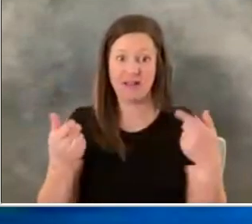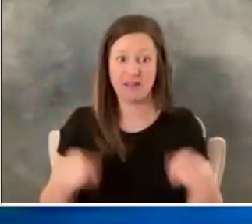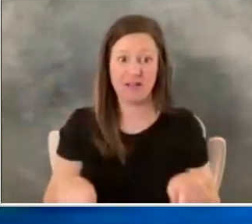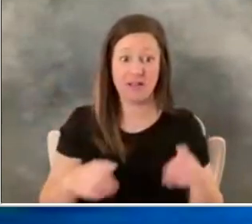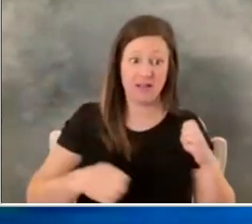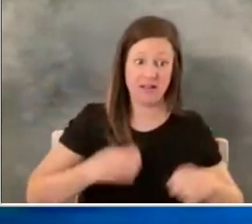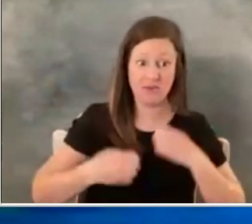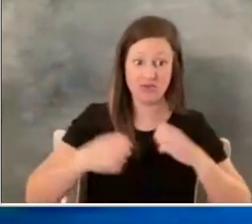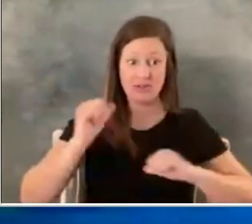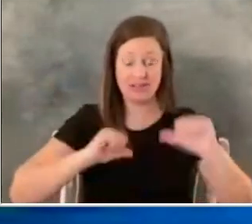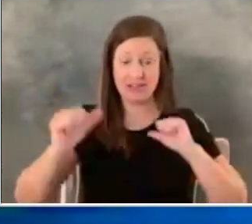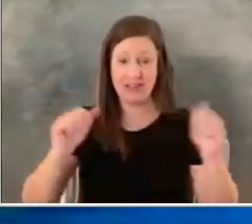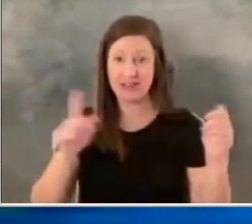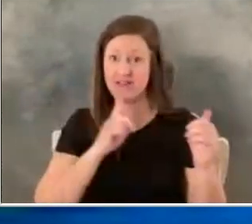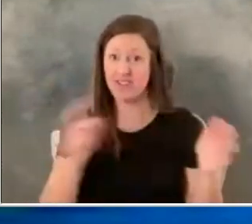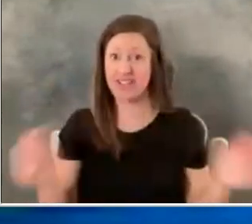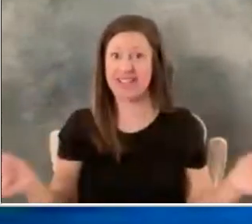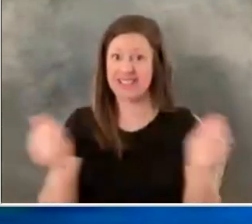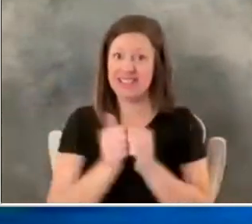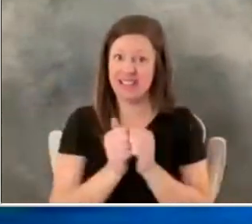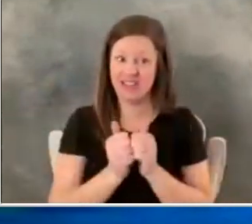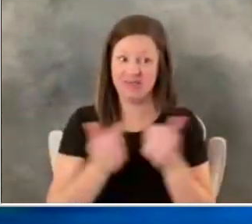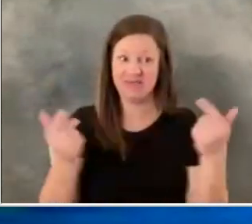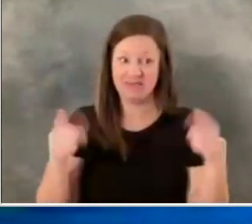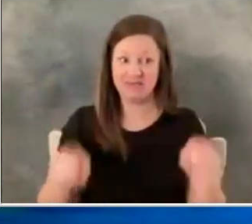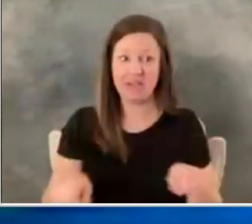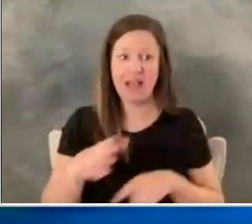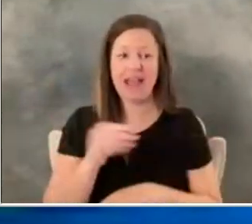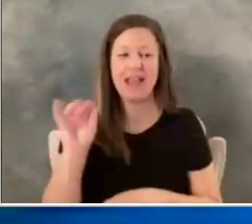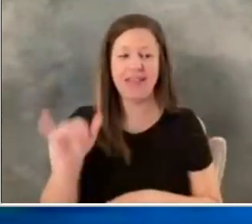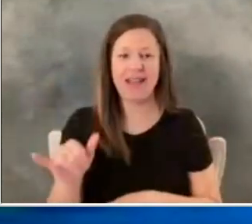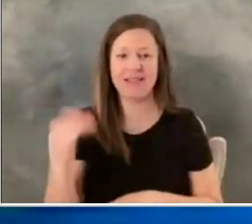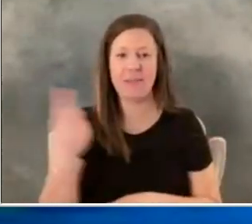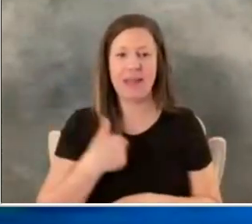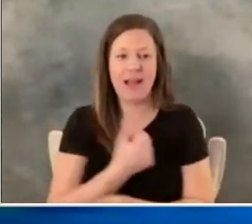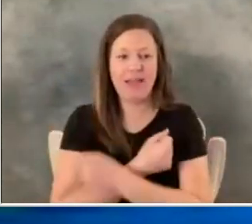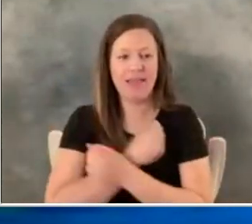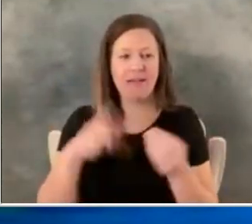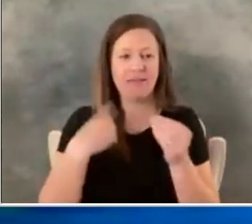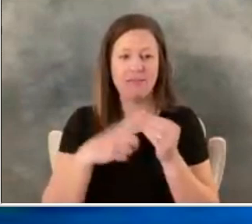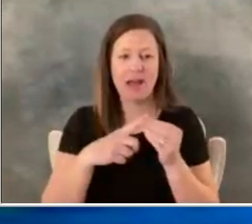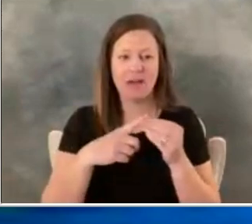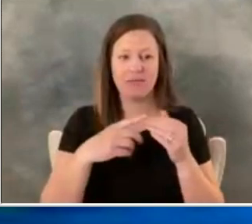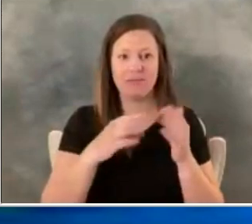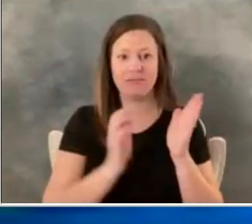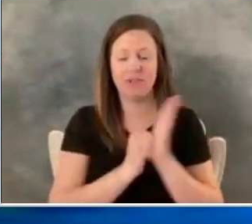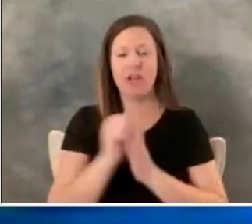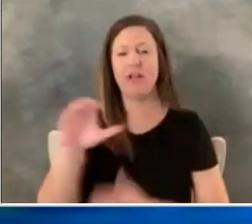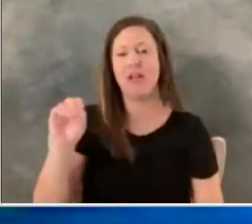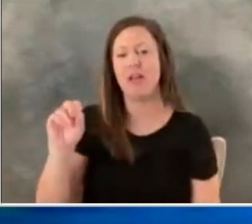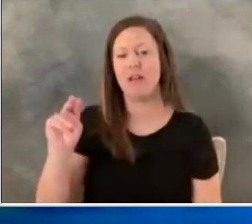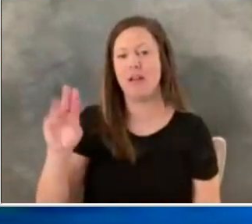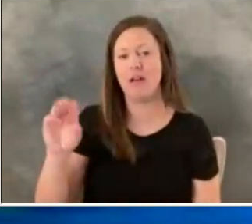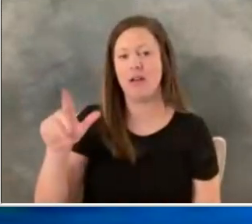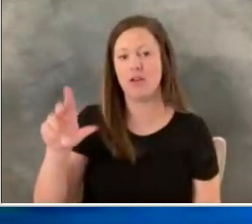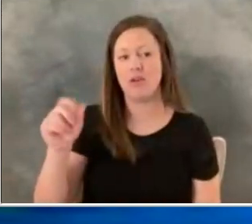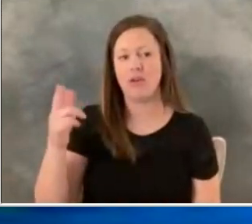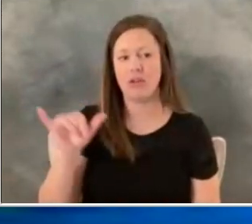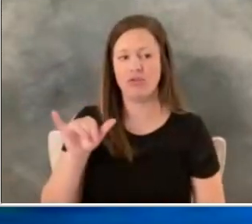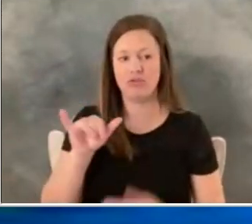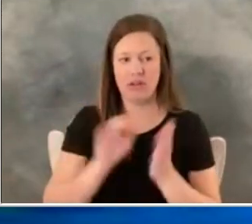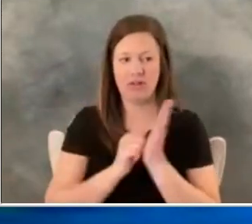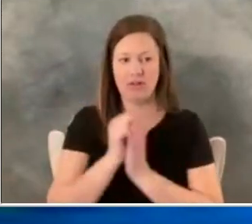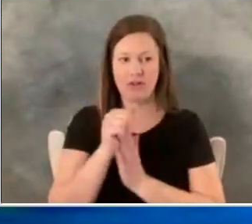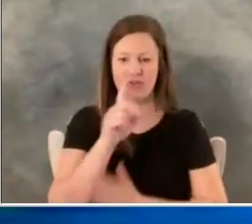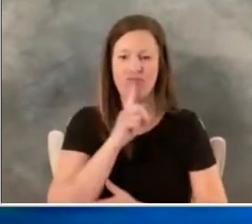and science together. And it's actually one of the things that I love about oncology. One of the things that drew me to oncology is that strange and kind of